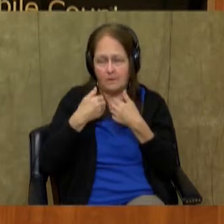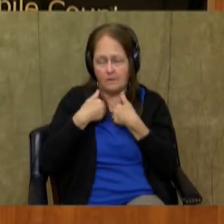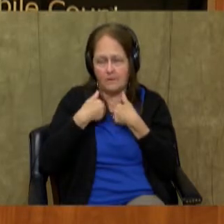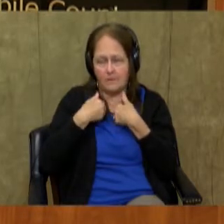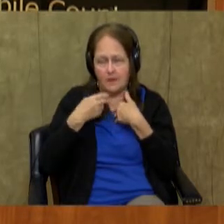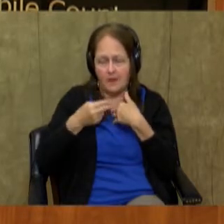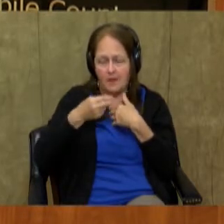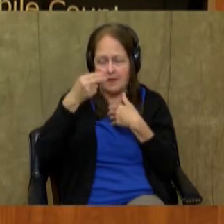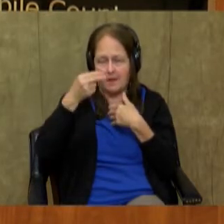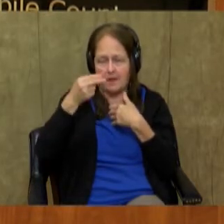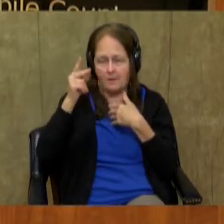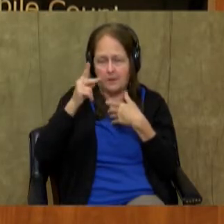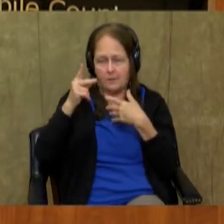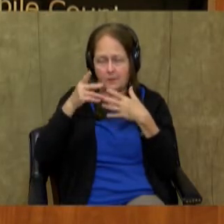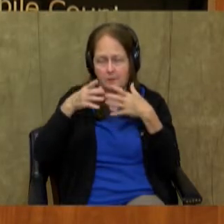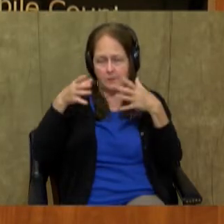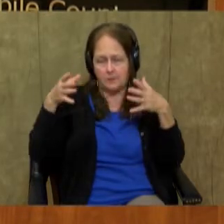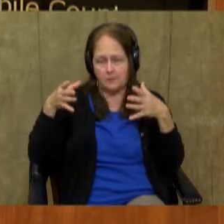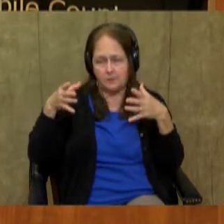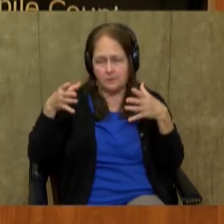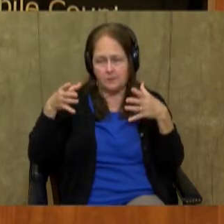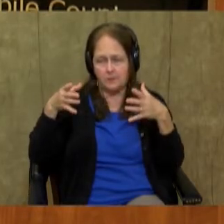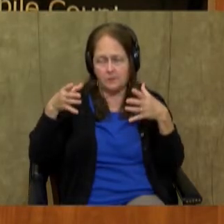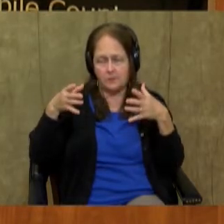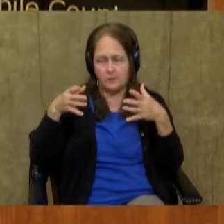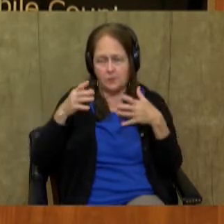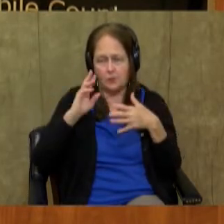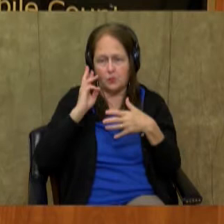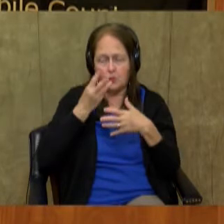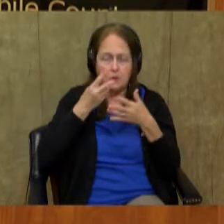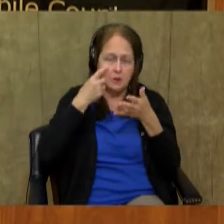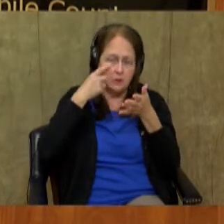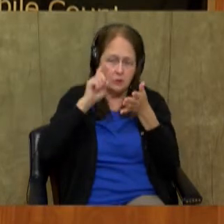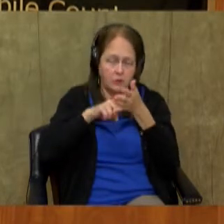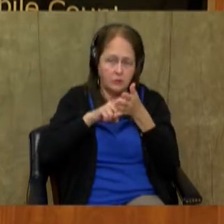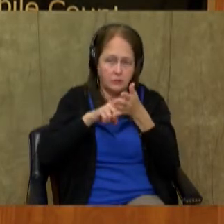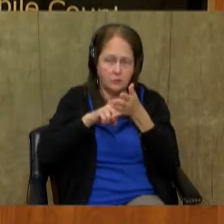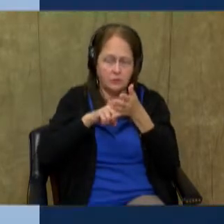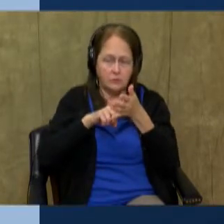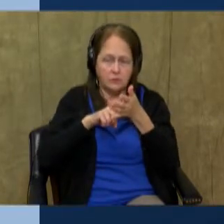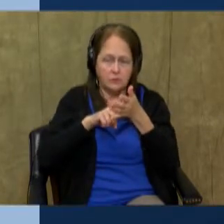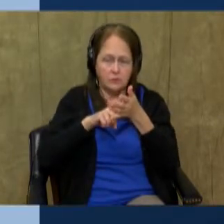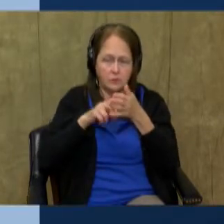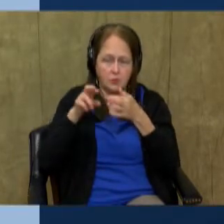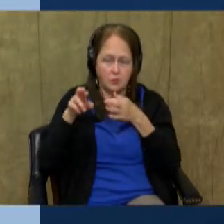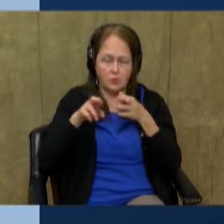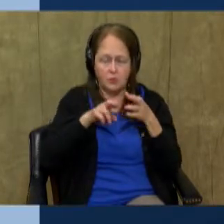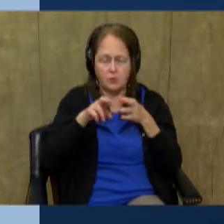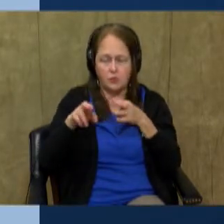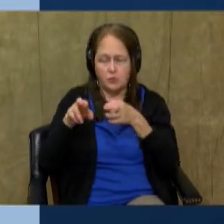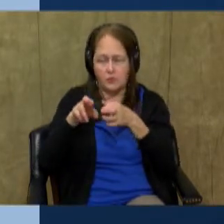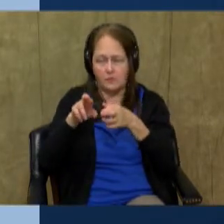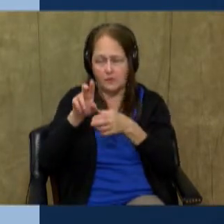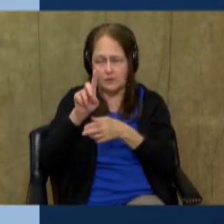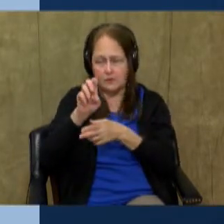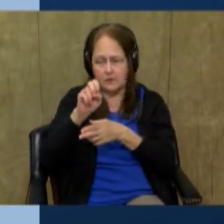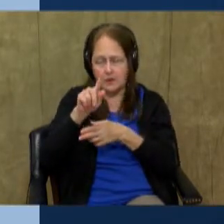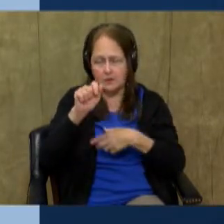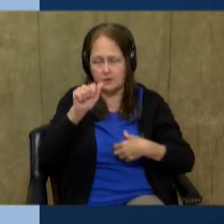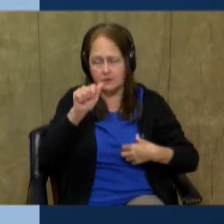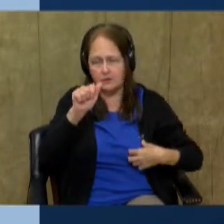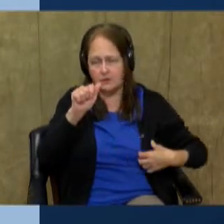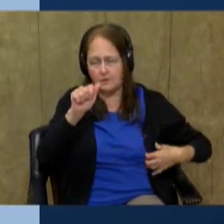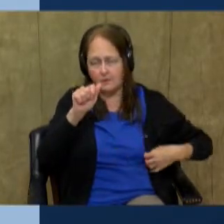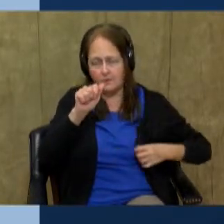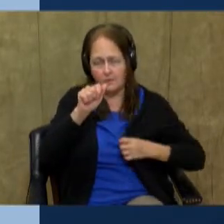highest concentrations of people. And if you notice, we're going to see this right around some river deltas where the river meets the